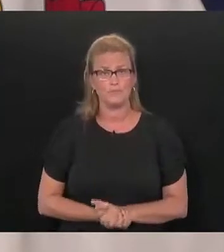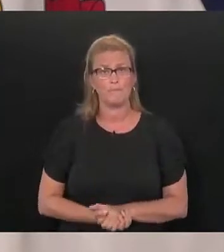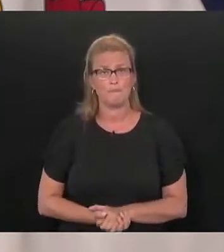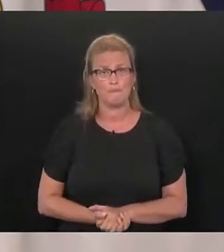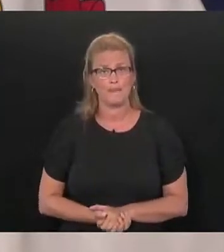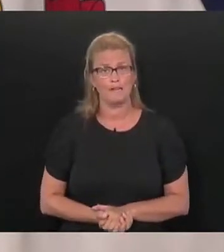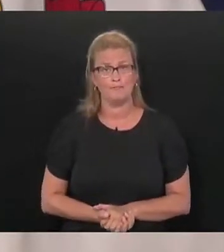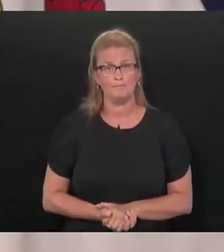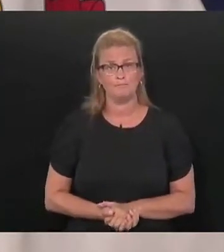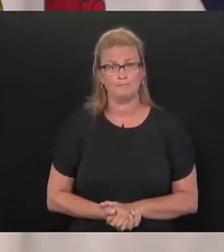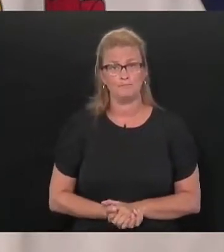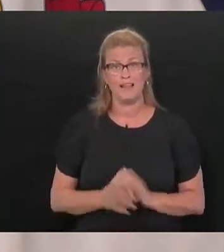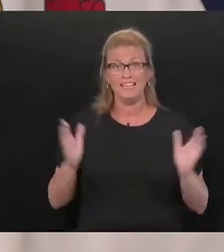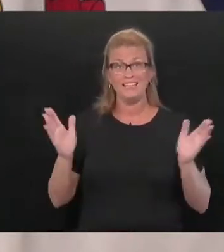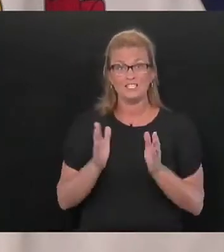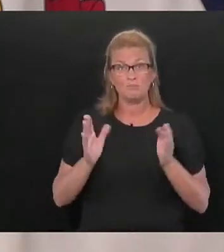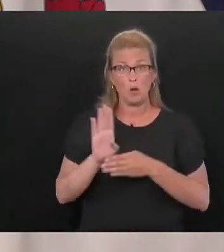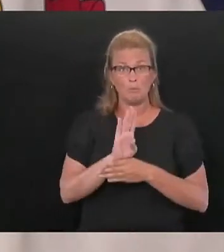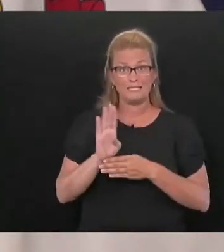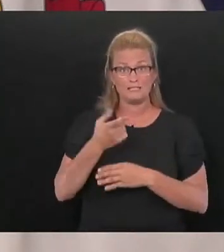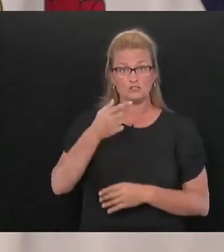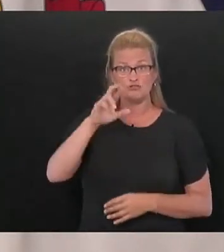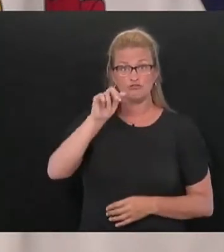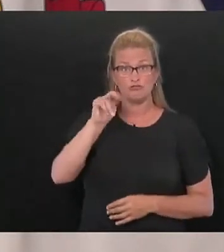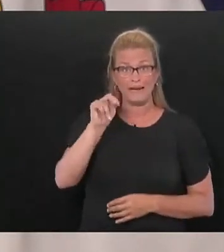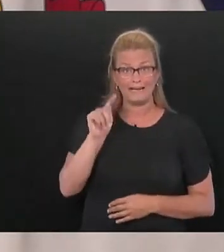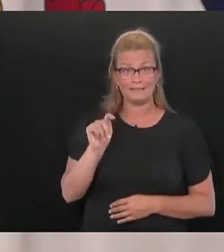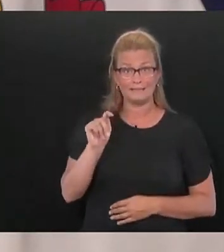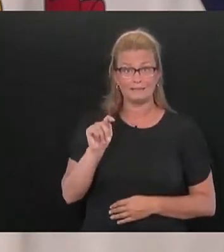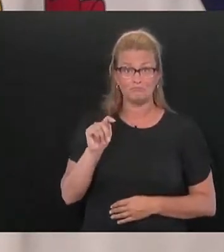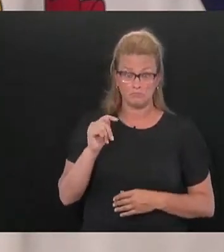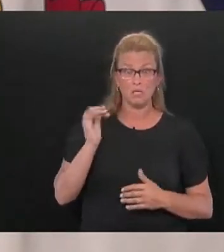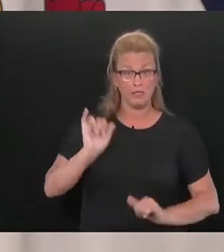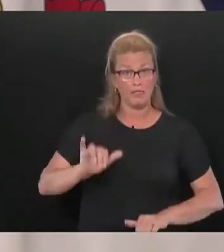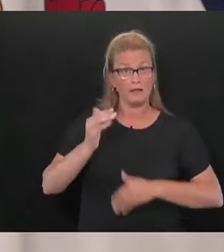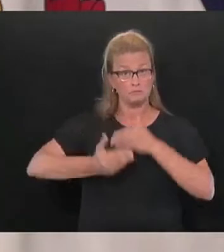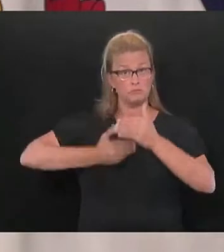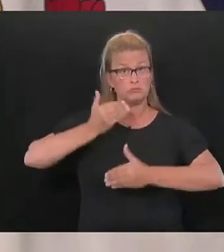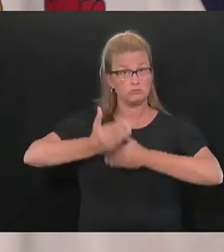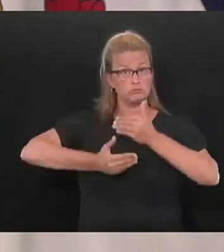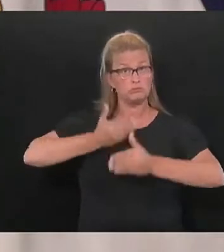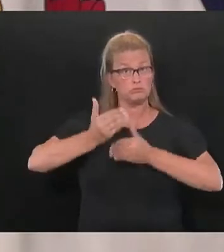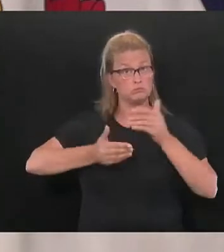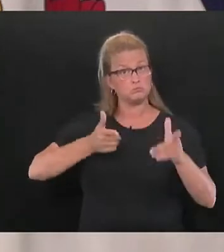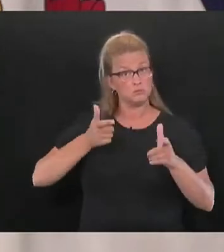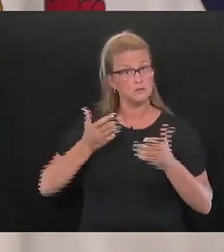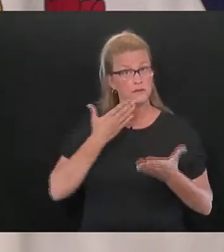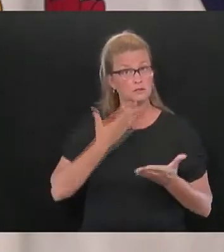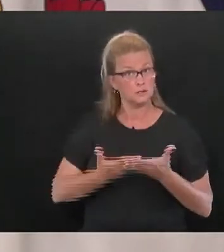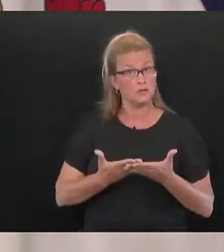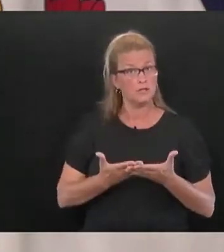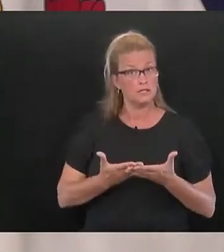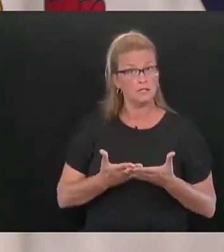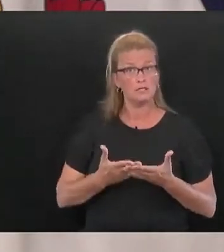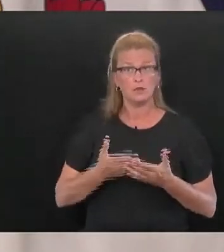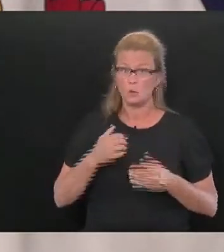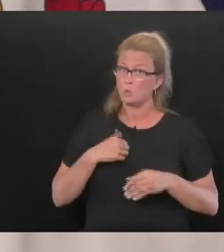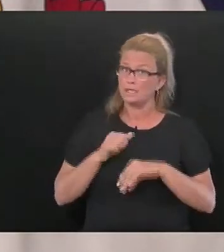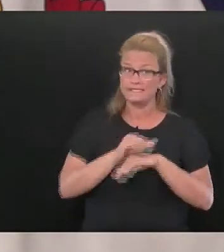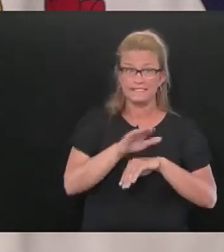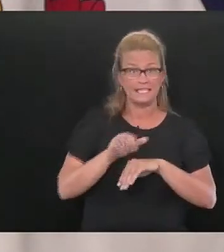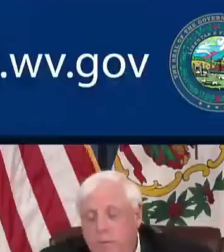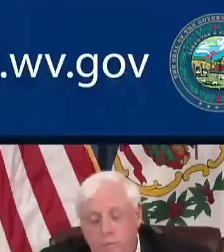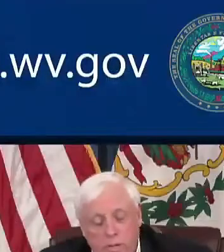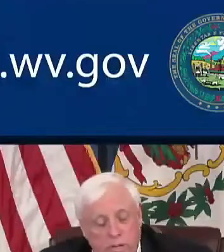From a standpoint of our small business grants, we're moving very rapidly on that. We're pushing money right out the door.